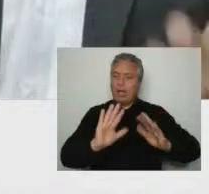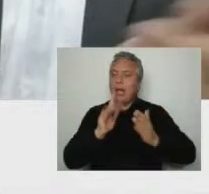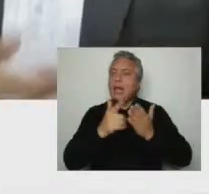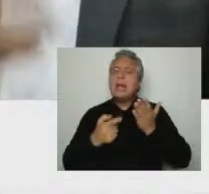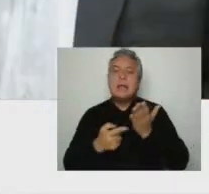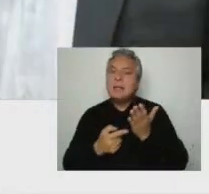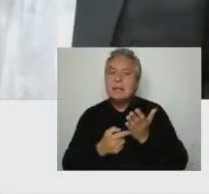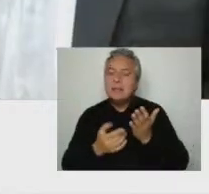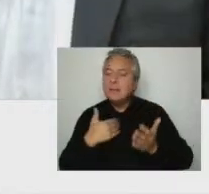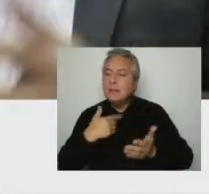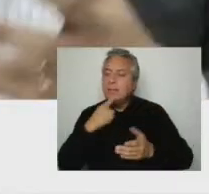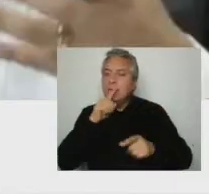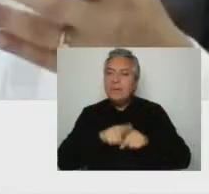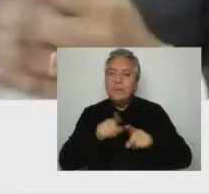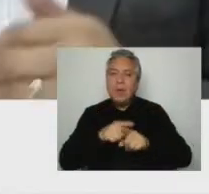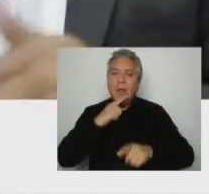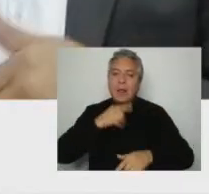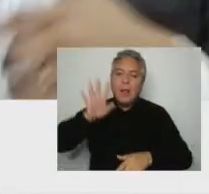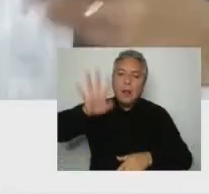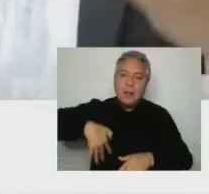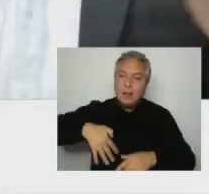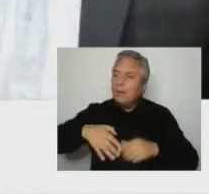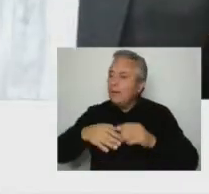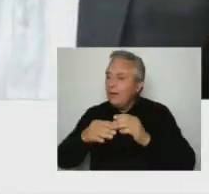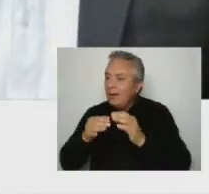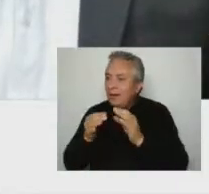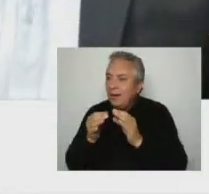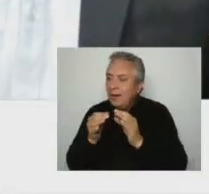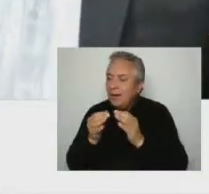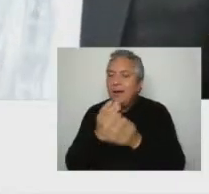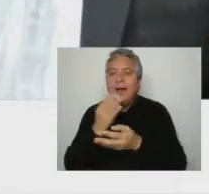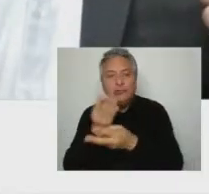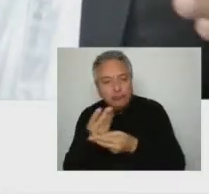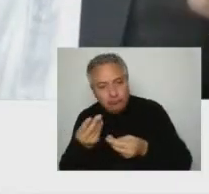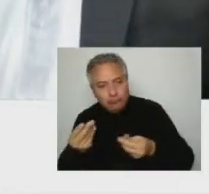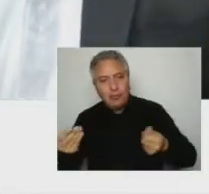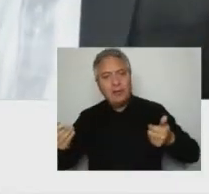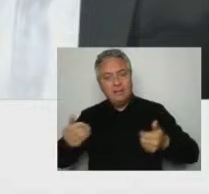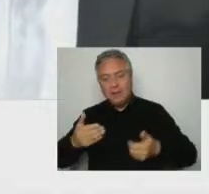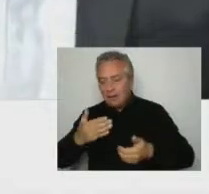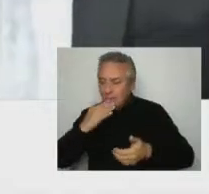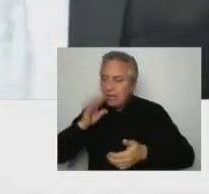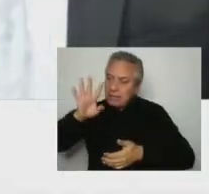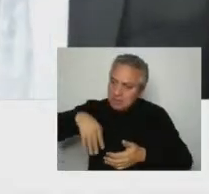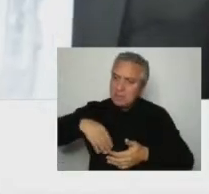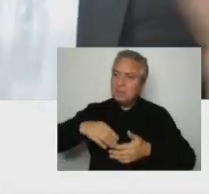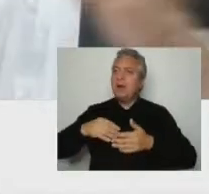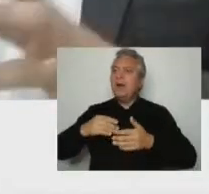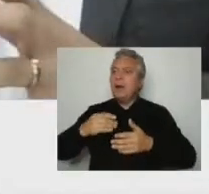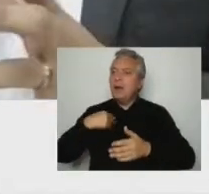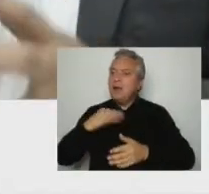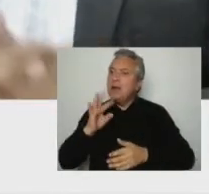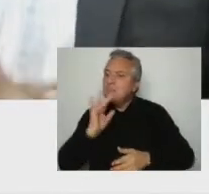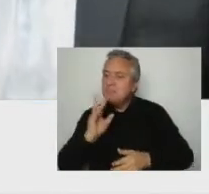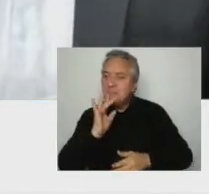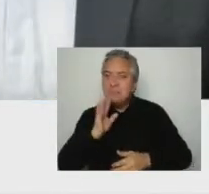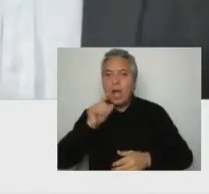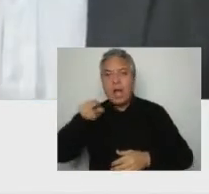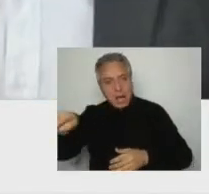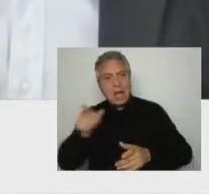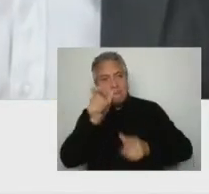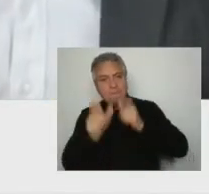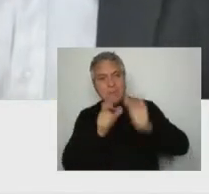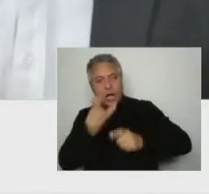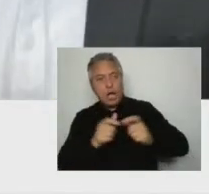pension system, because we know that not all the target audiences will be the same. A